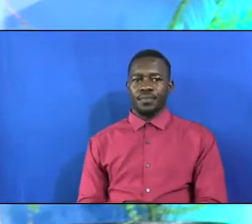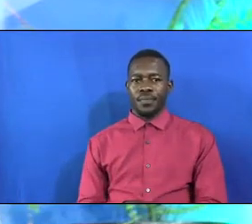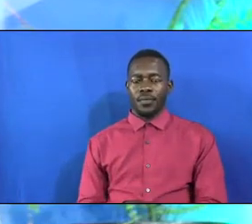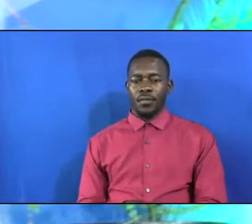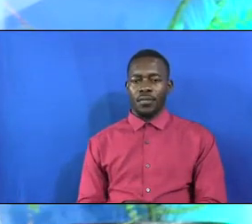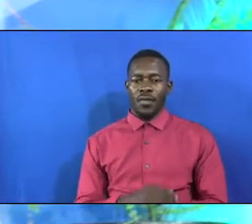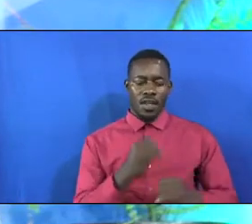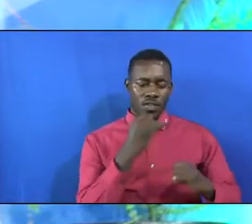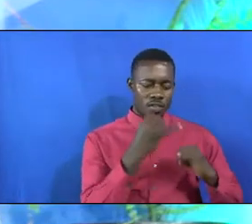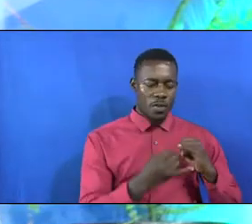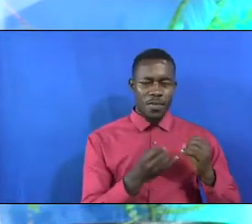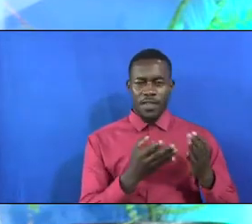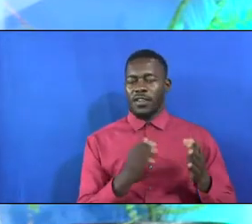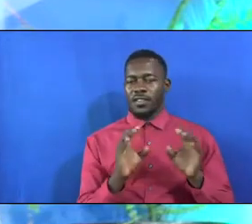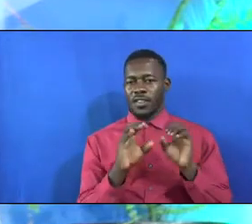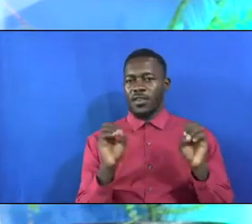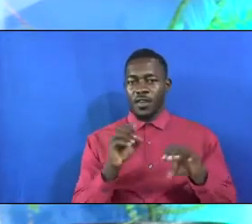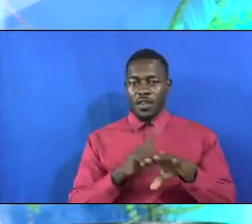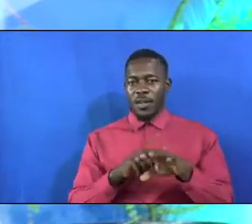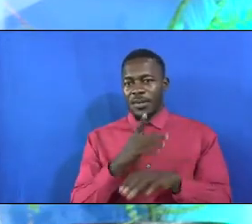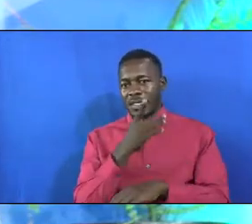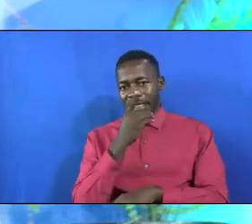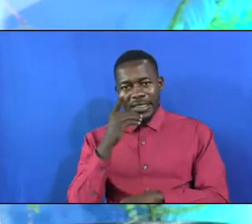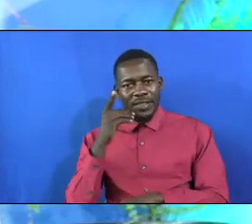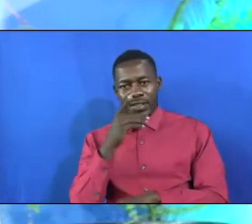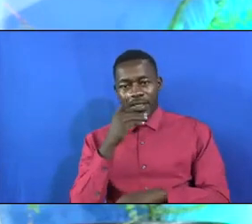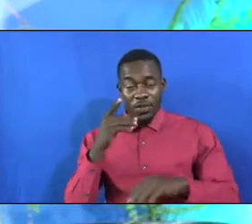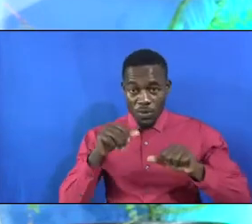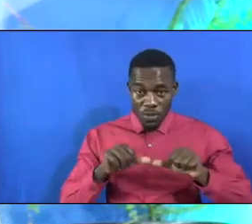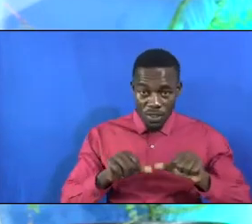It never ended there. As the famine was going on,